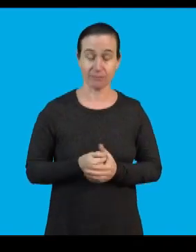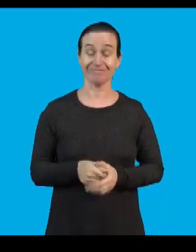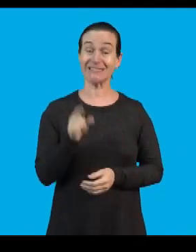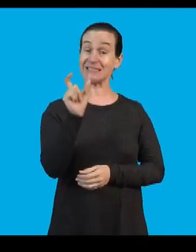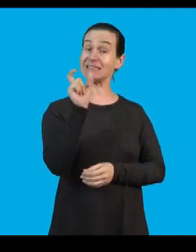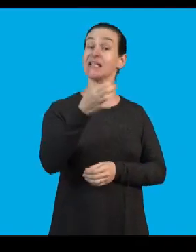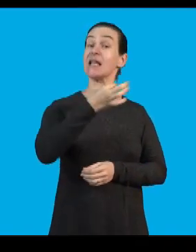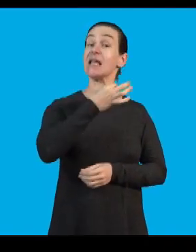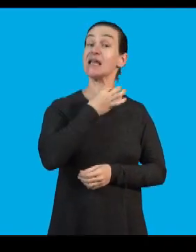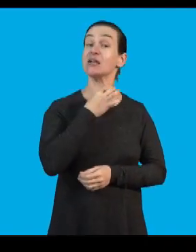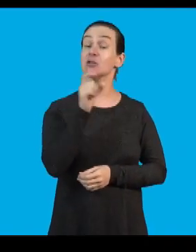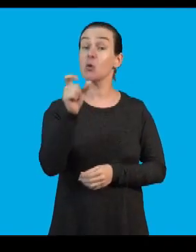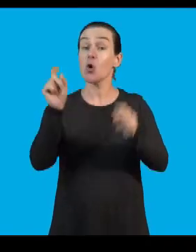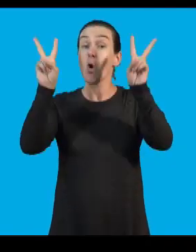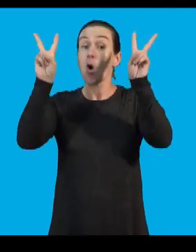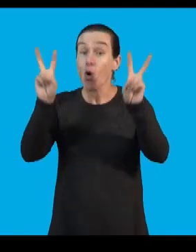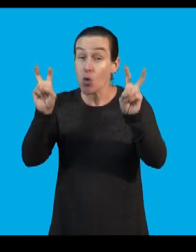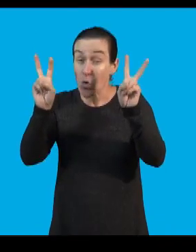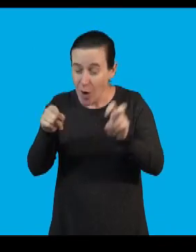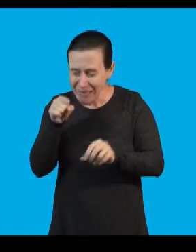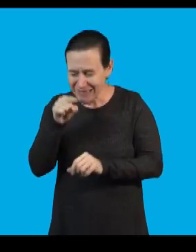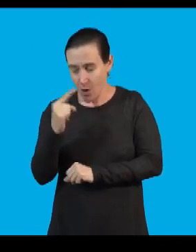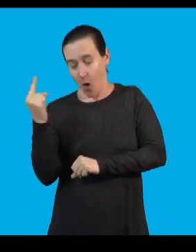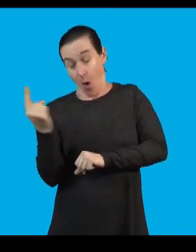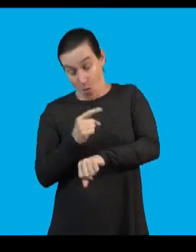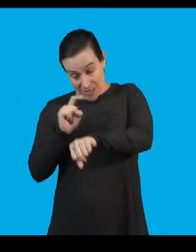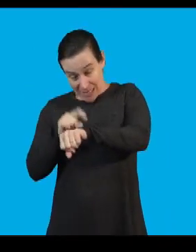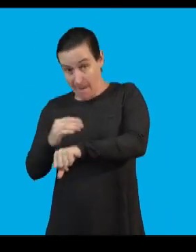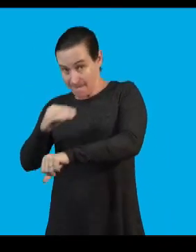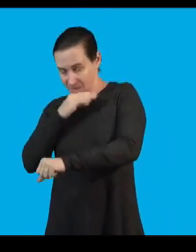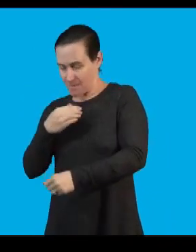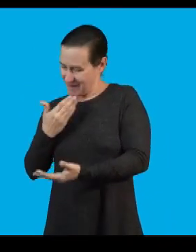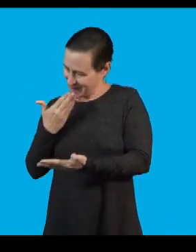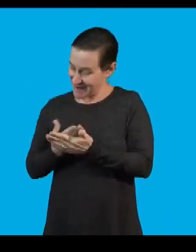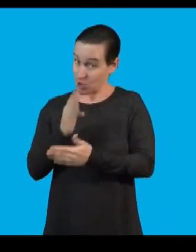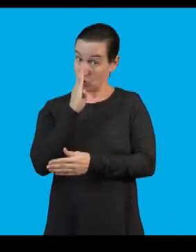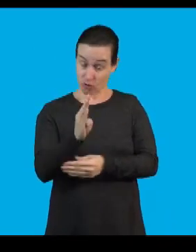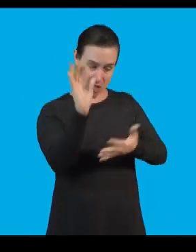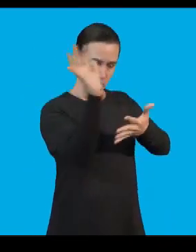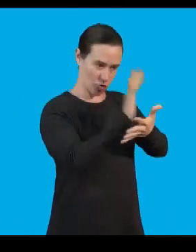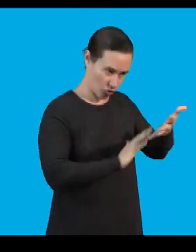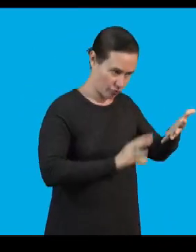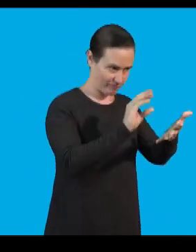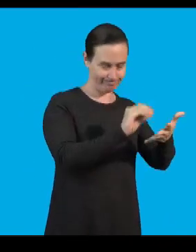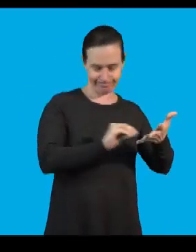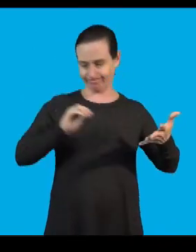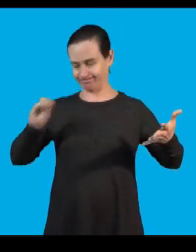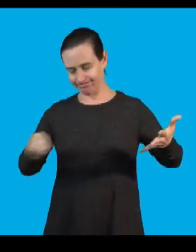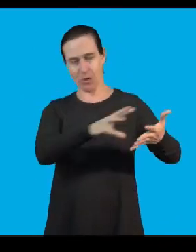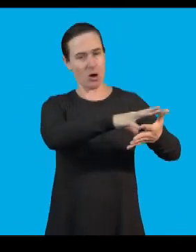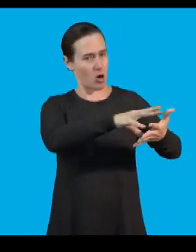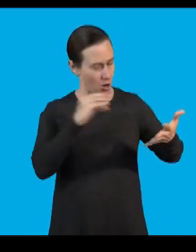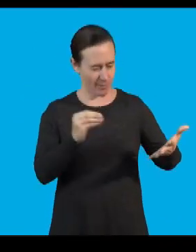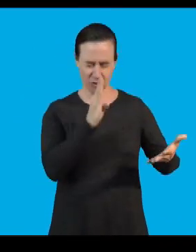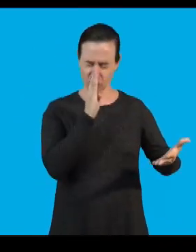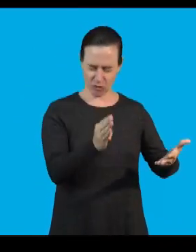means you lift from the text. So this is the only time you're allowed to lift from the text. All right, so don't add or subtract